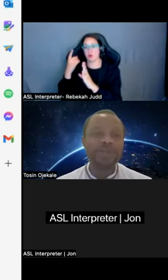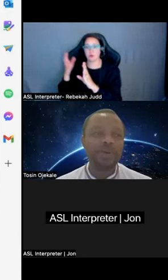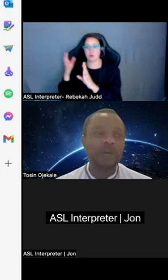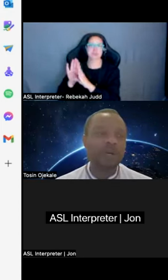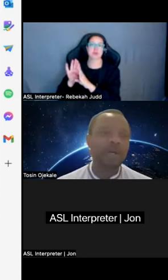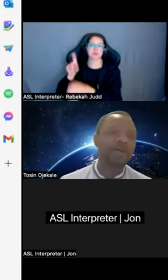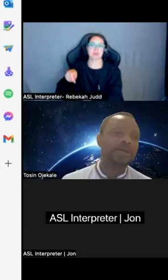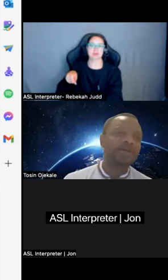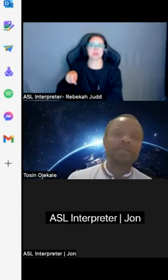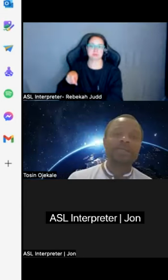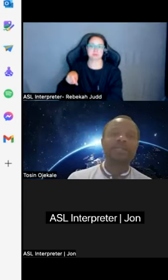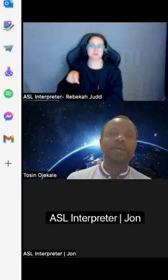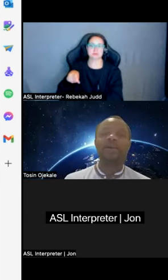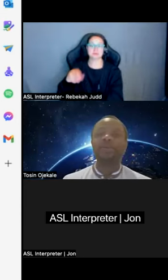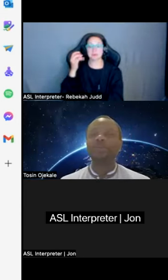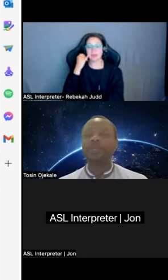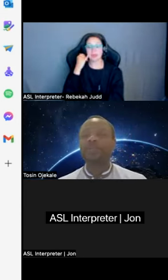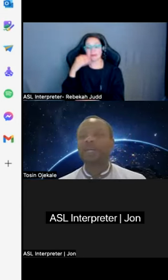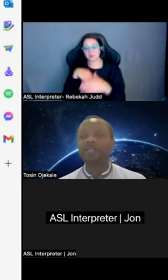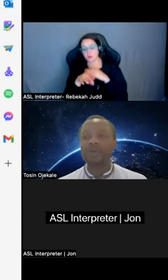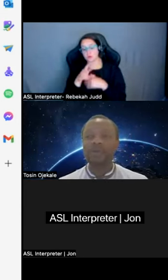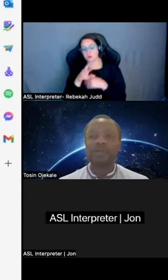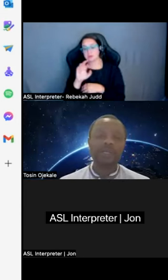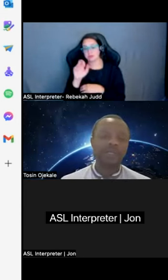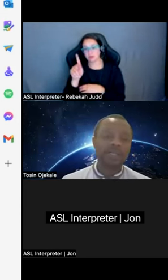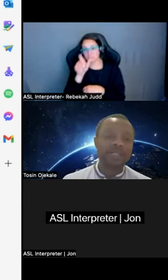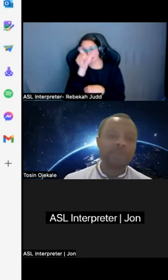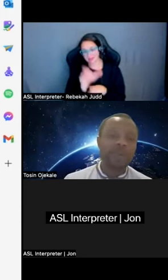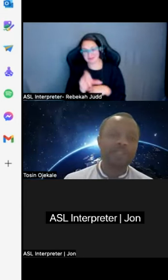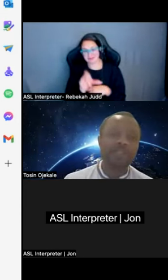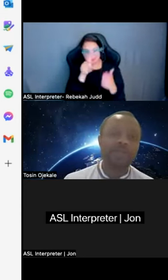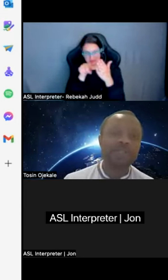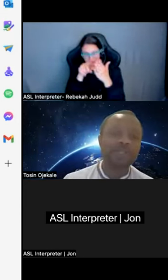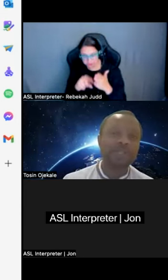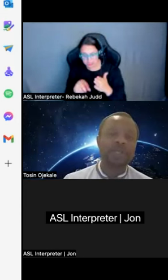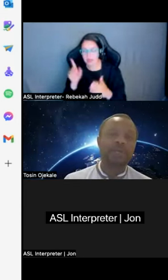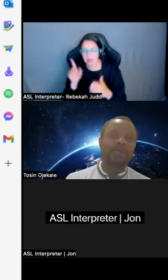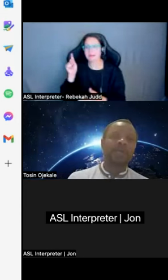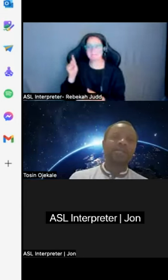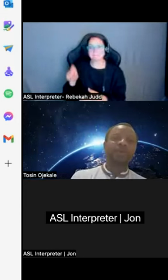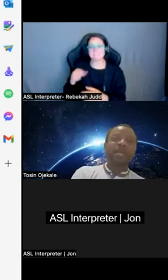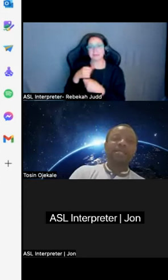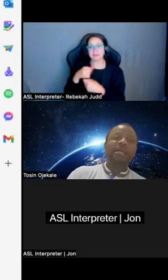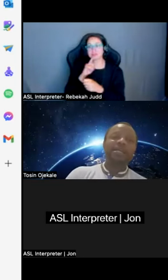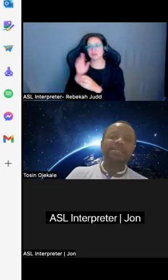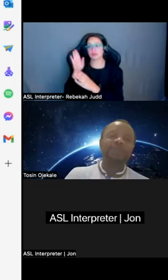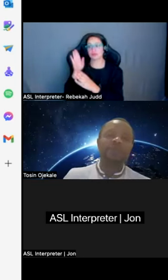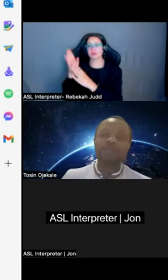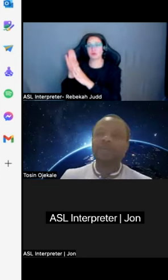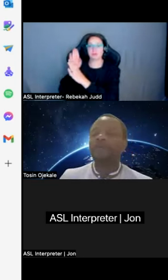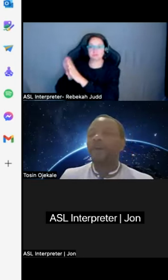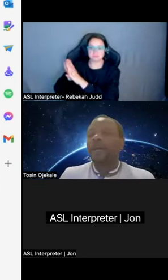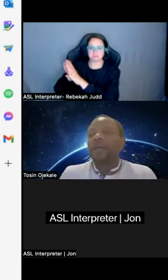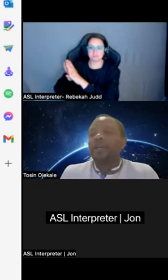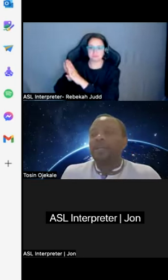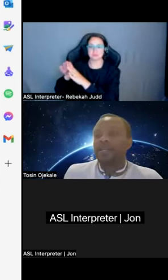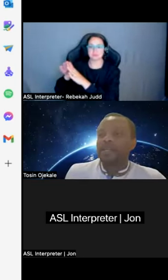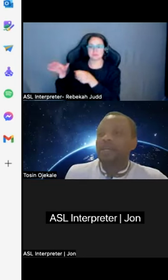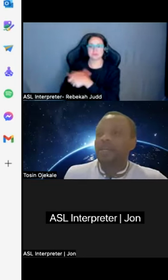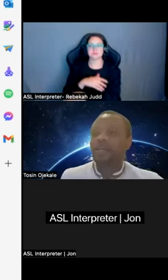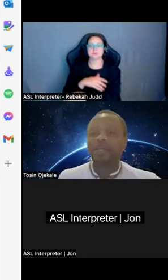into your rack center, always make sure that the door is properly shut. The whole idea is to curtail fire